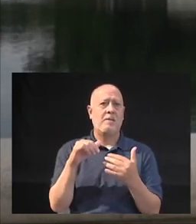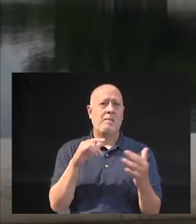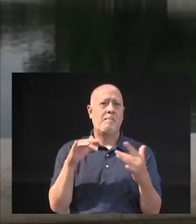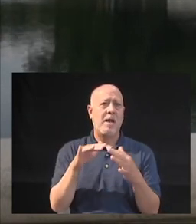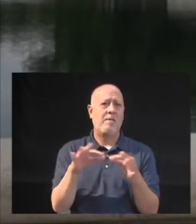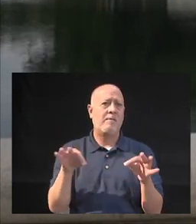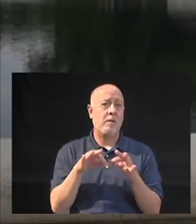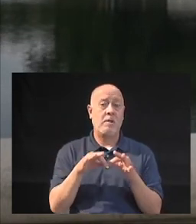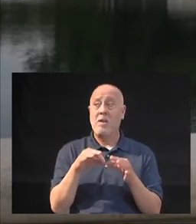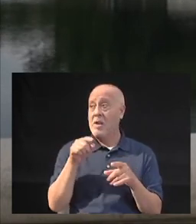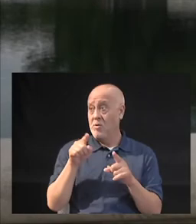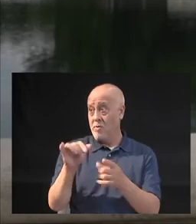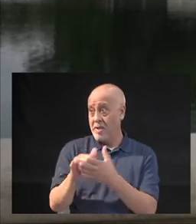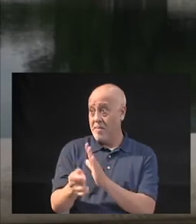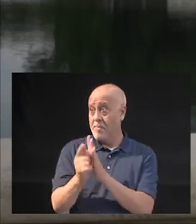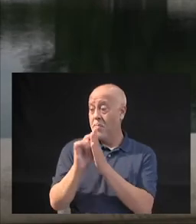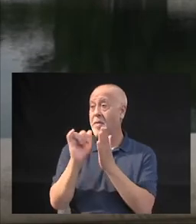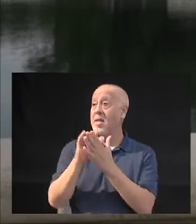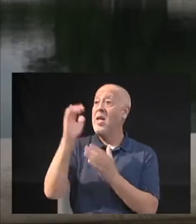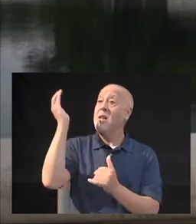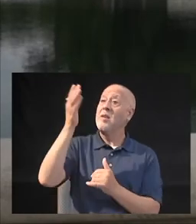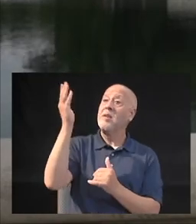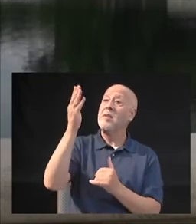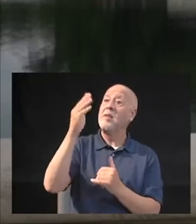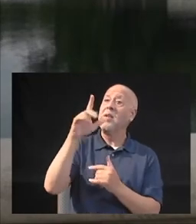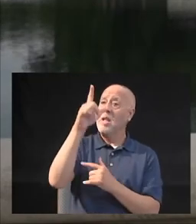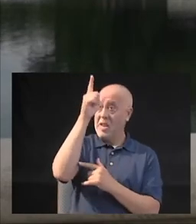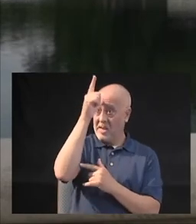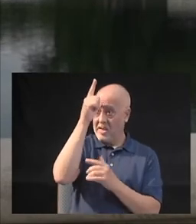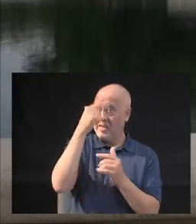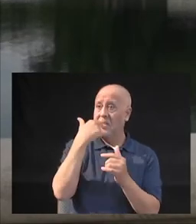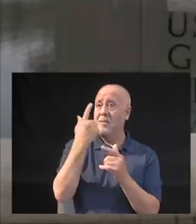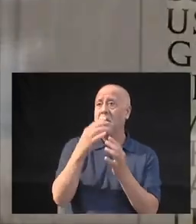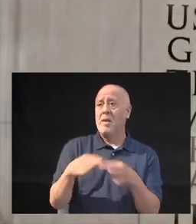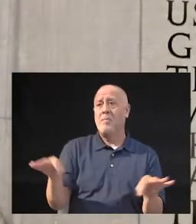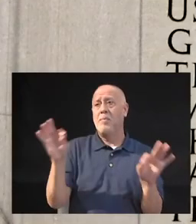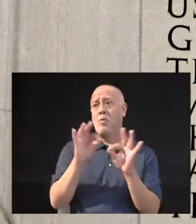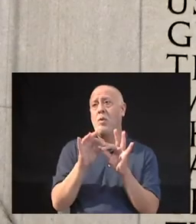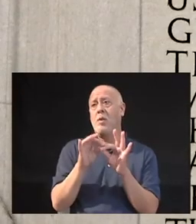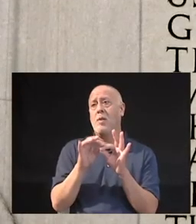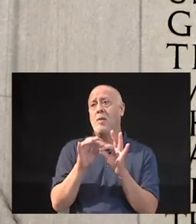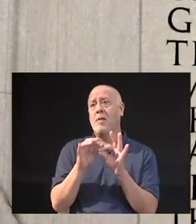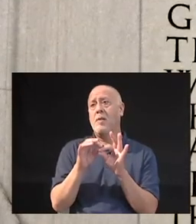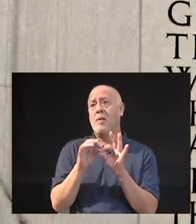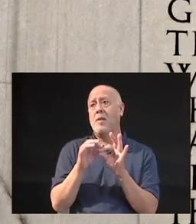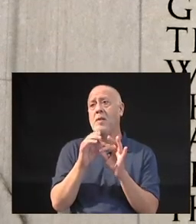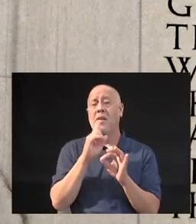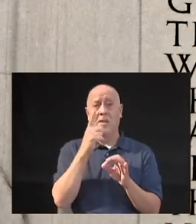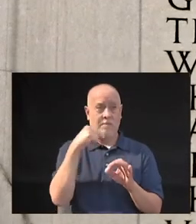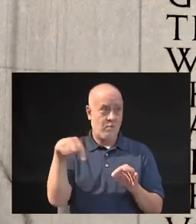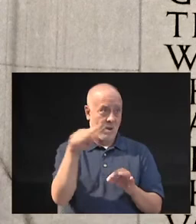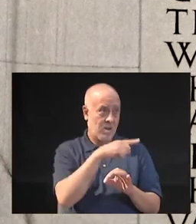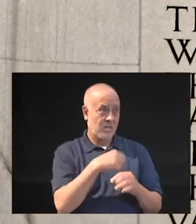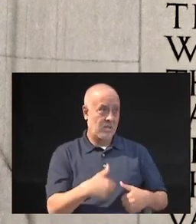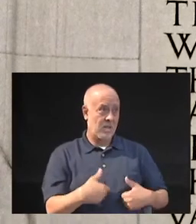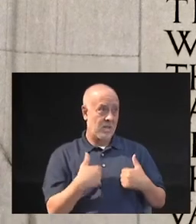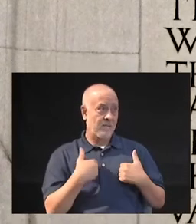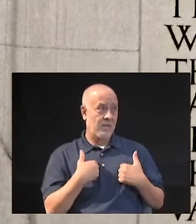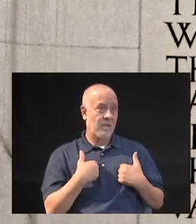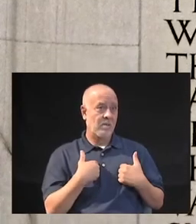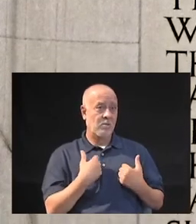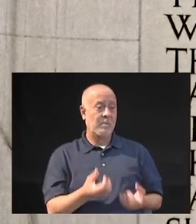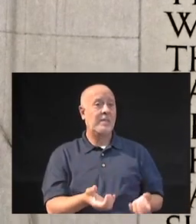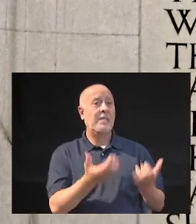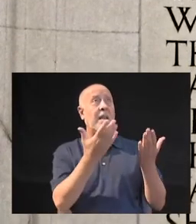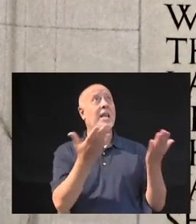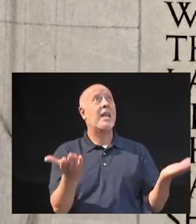And in that moment, in that address, Lincoln says something really important. It is for us, the living, rather, to be